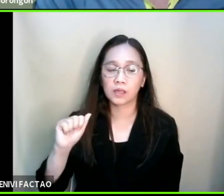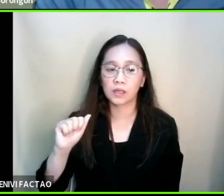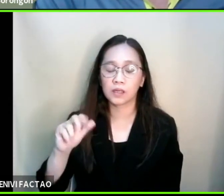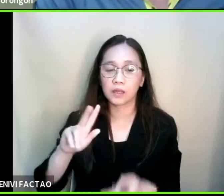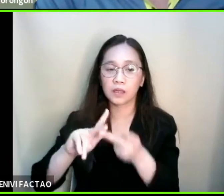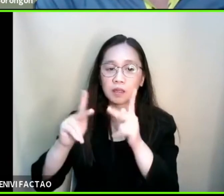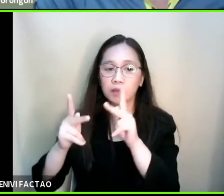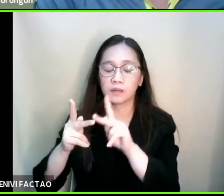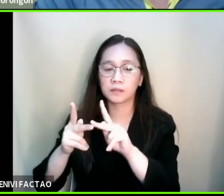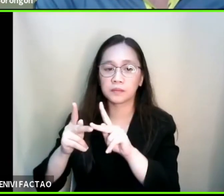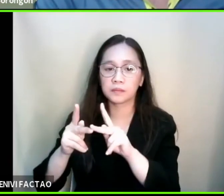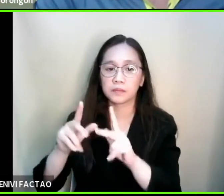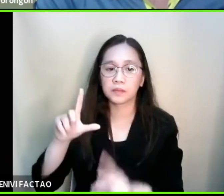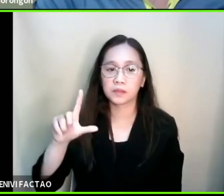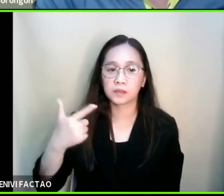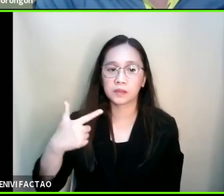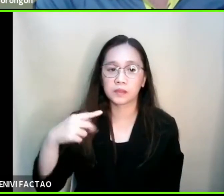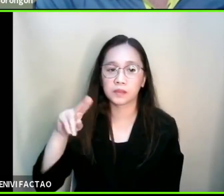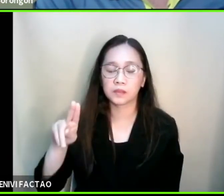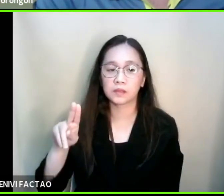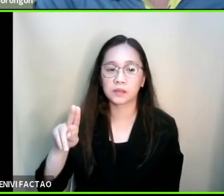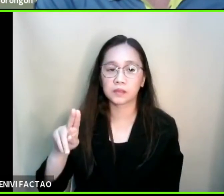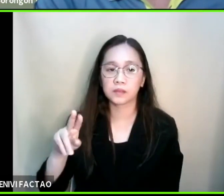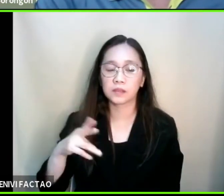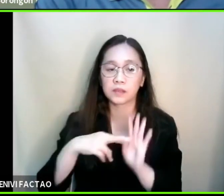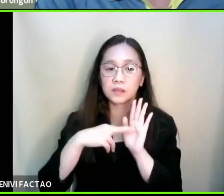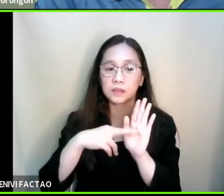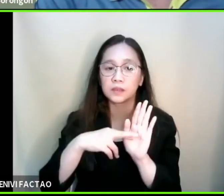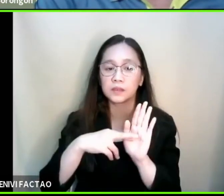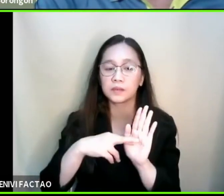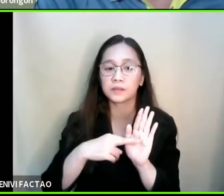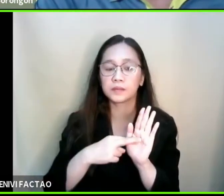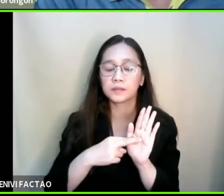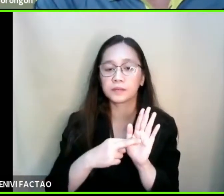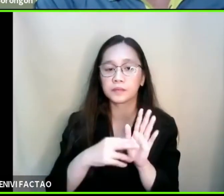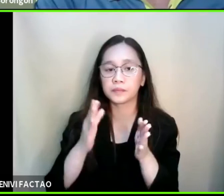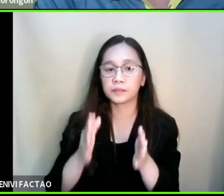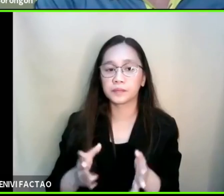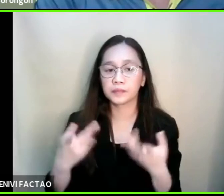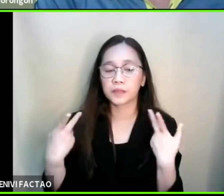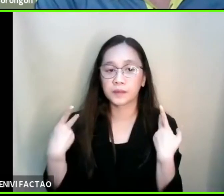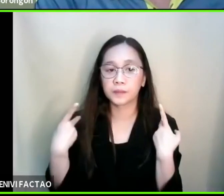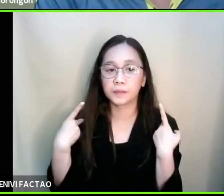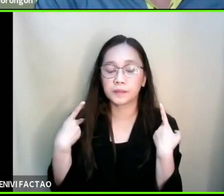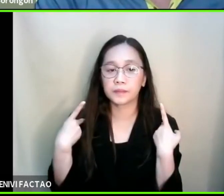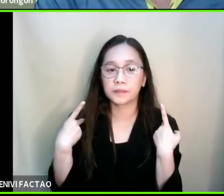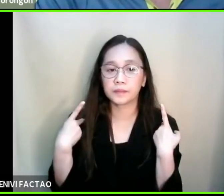a local government units, no, representative, no, we will be having our